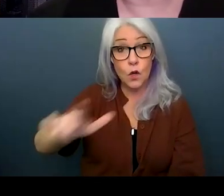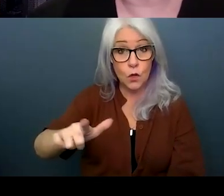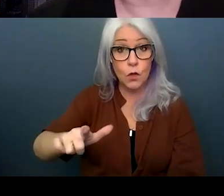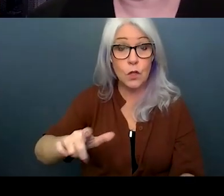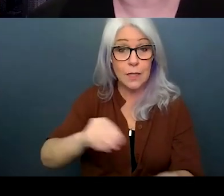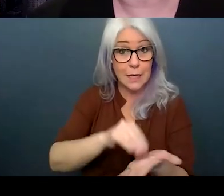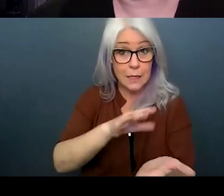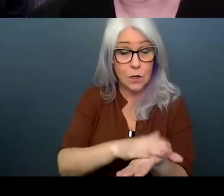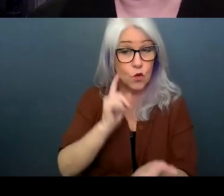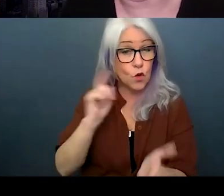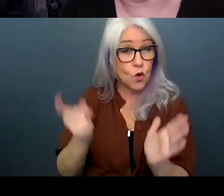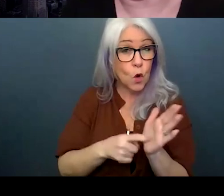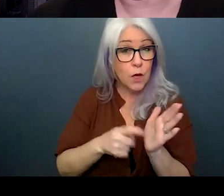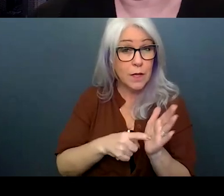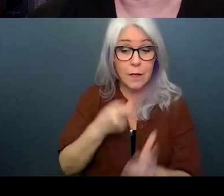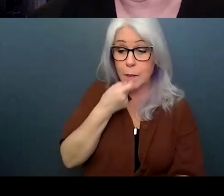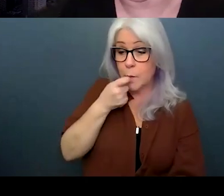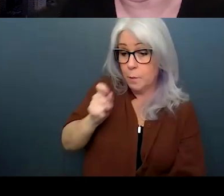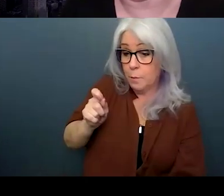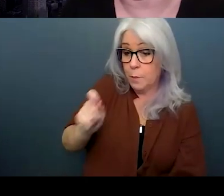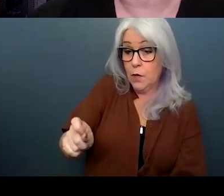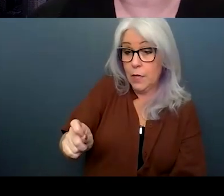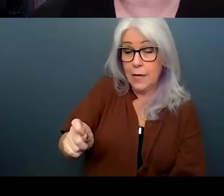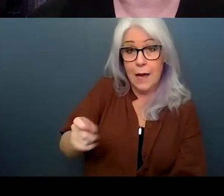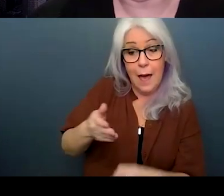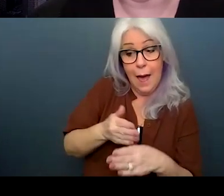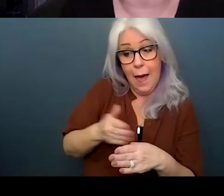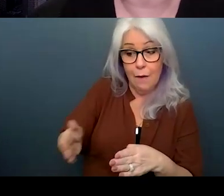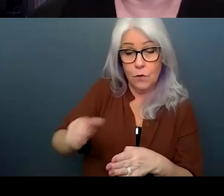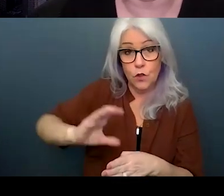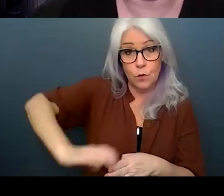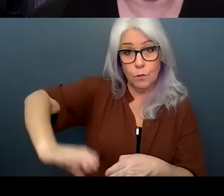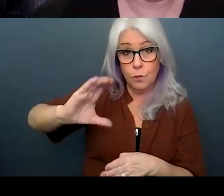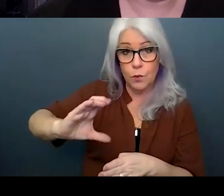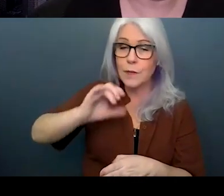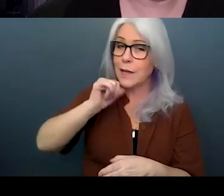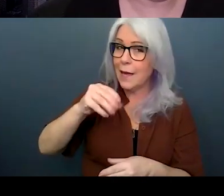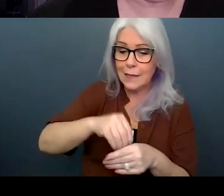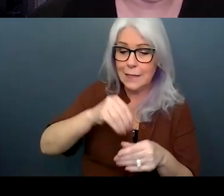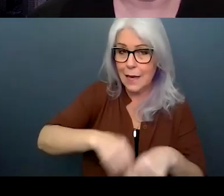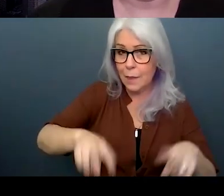the period goes at the end of the citation rather than within the quotation.